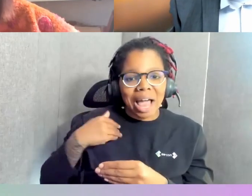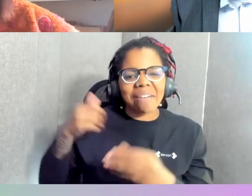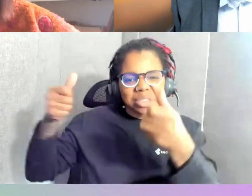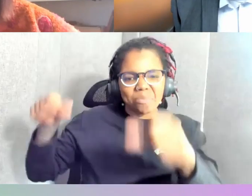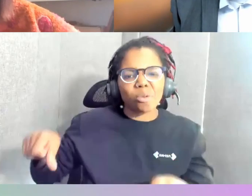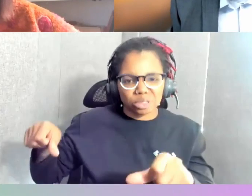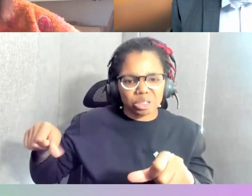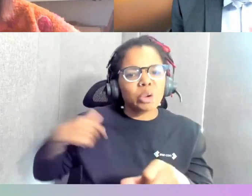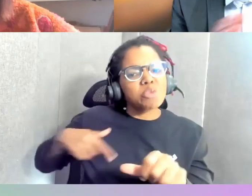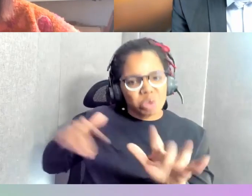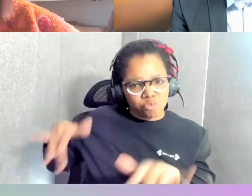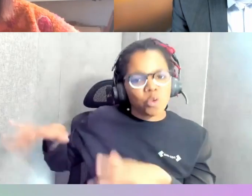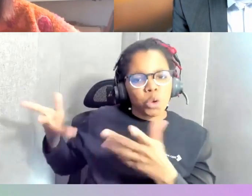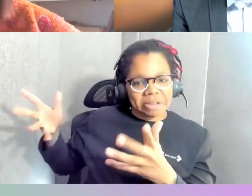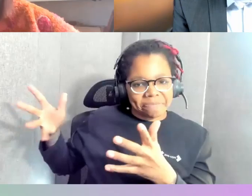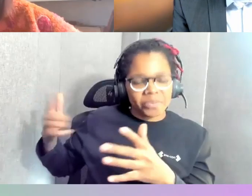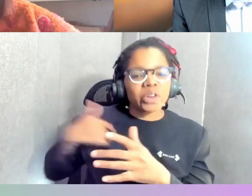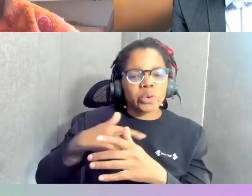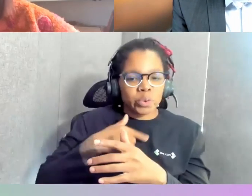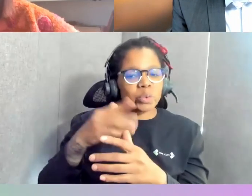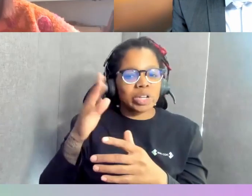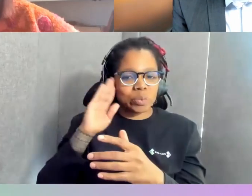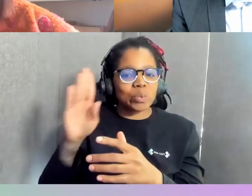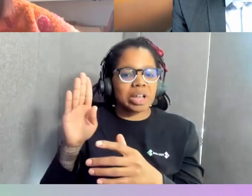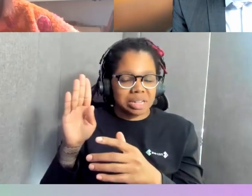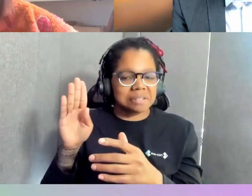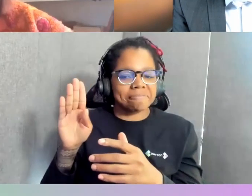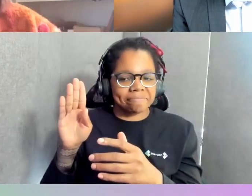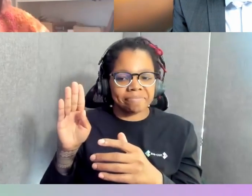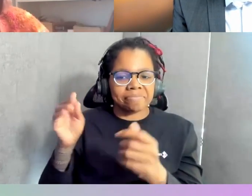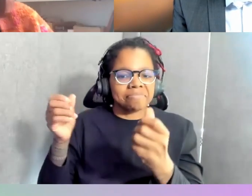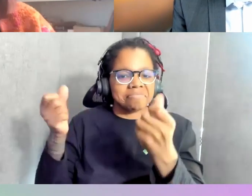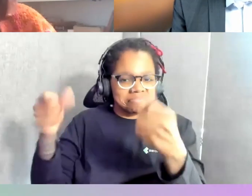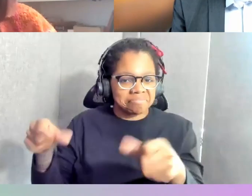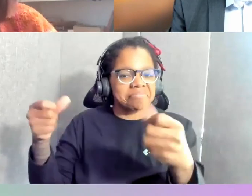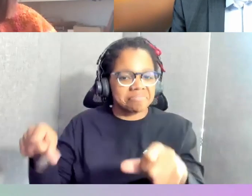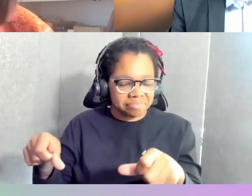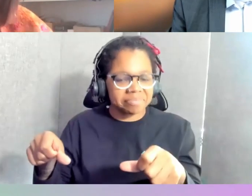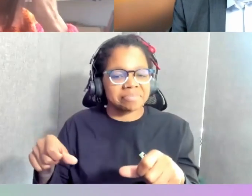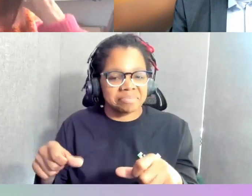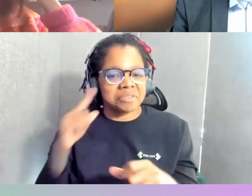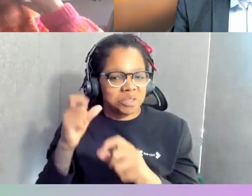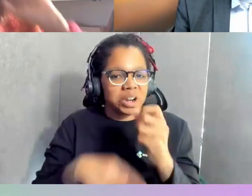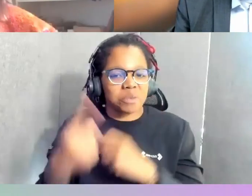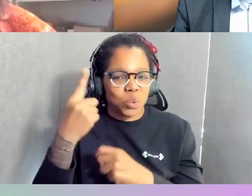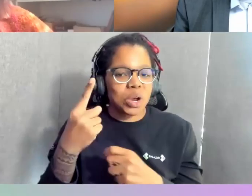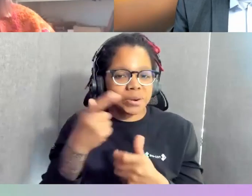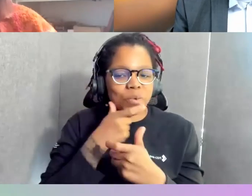posted. We recorded it. So we will report, we will go have that recording available for everybody